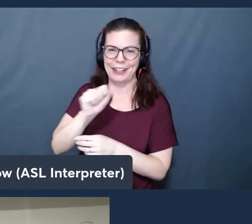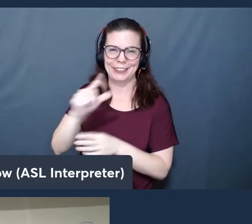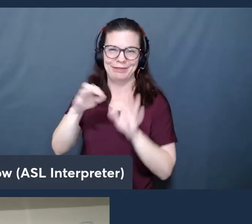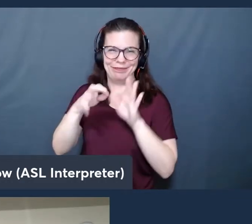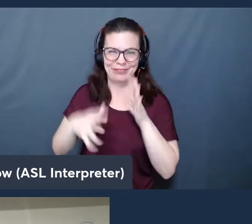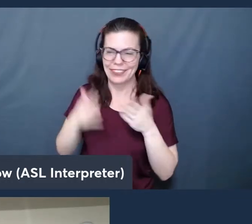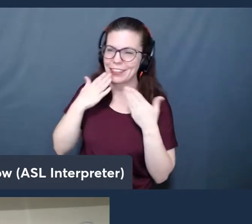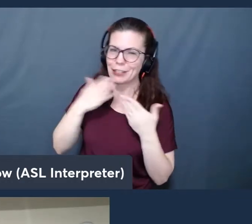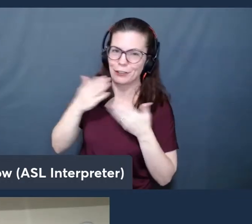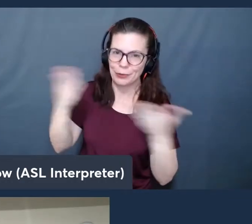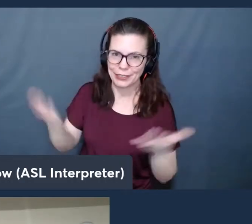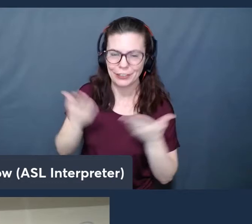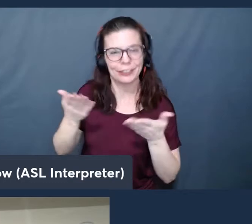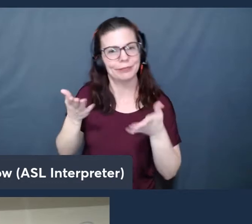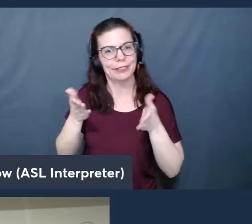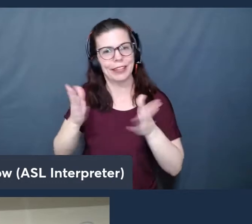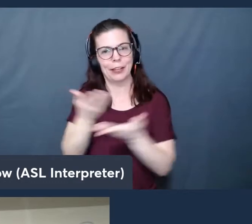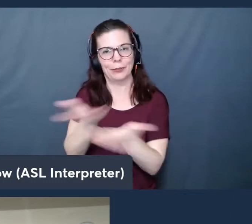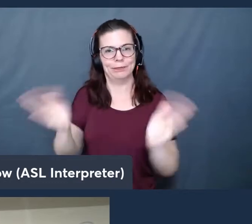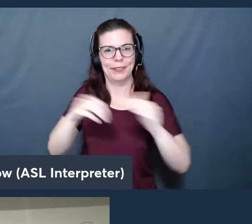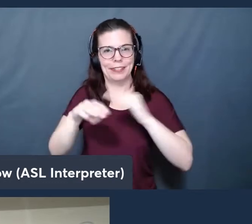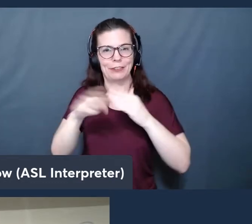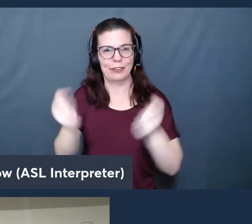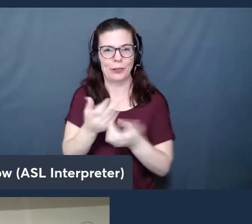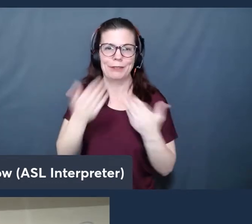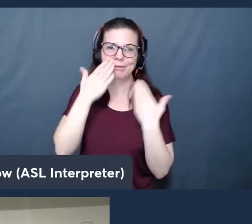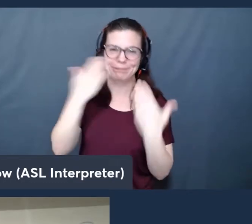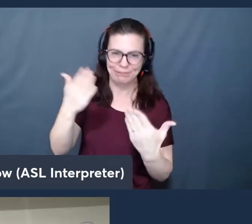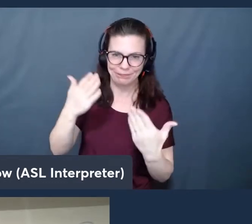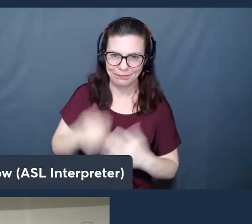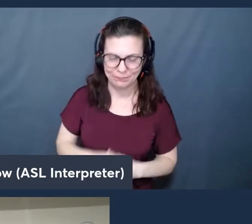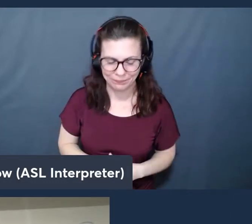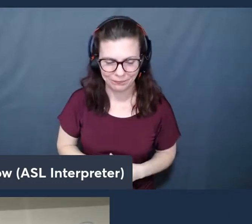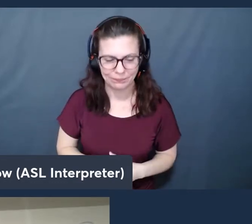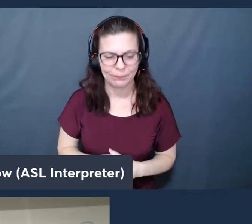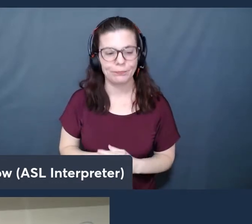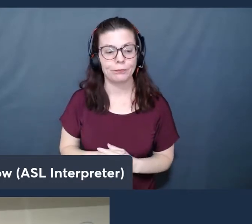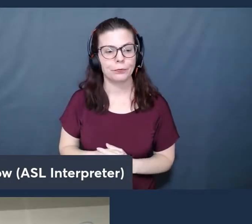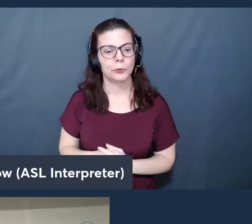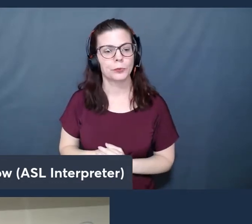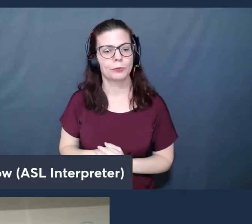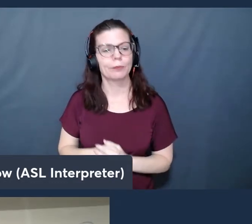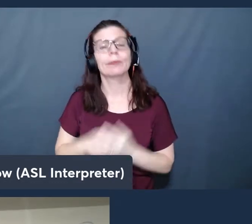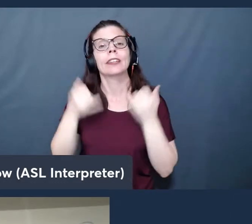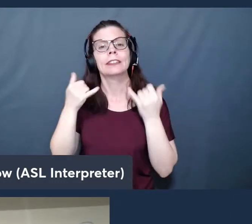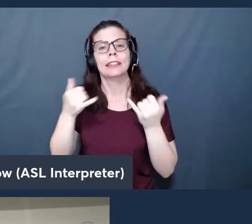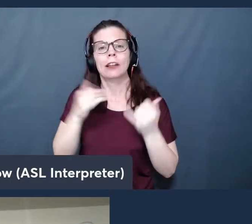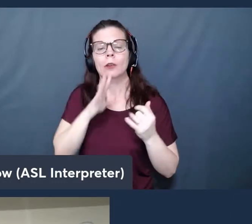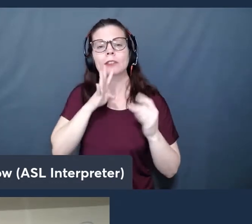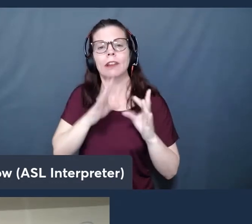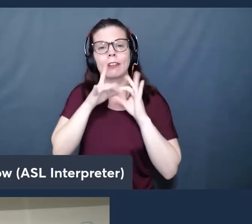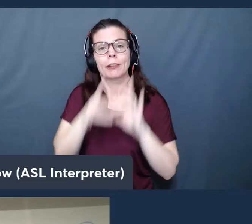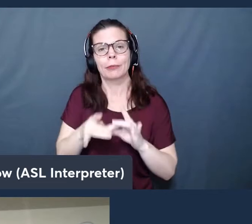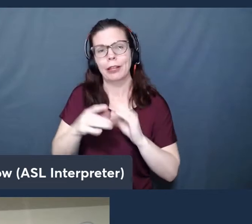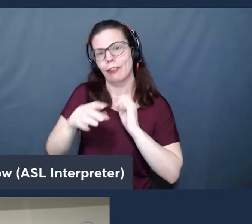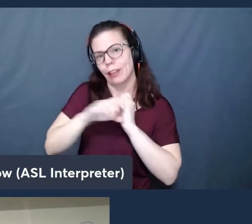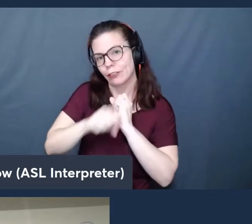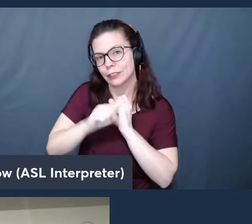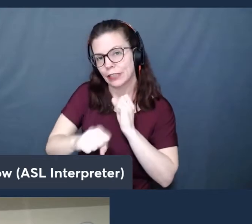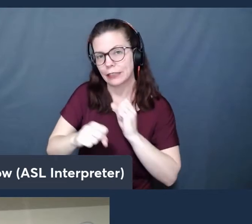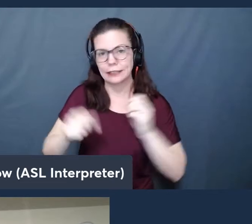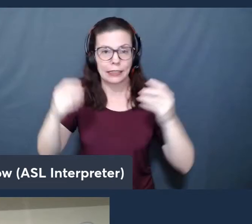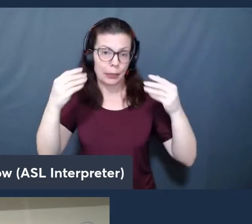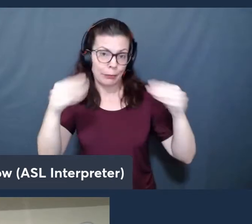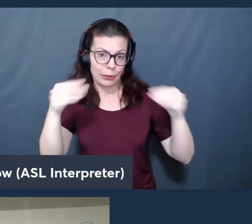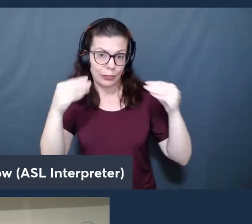here and for enabling all of this for everybody else. Thank you. Now, let's talk about advertising and